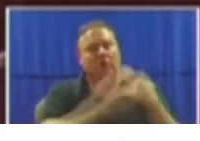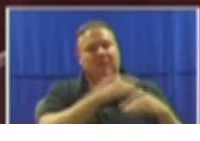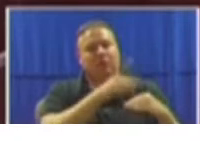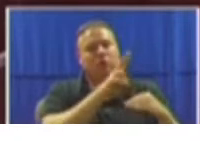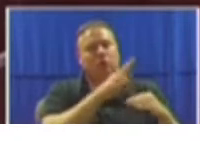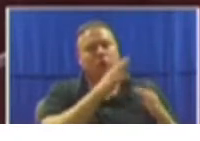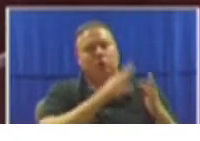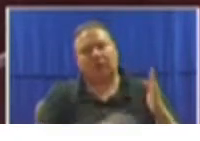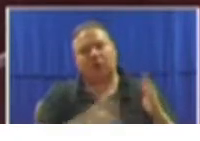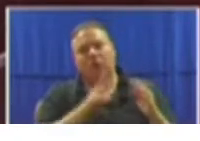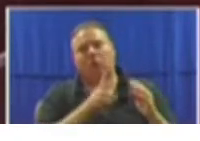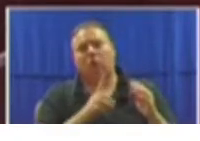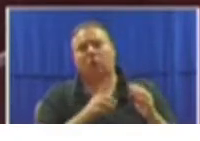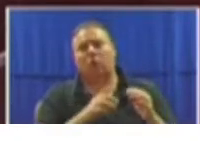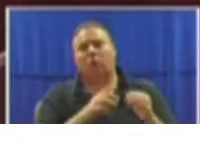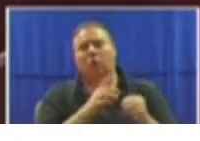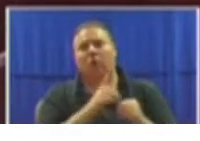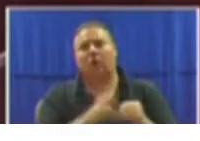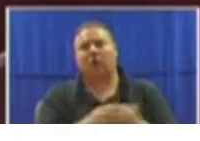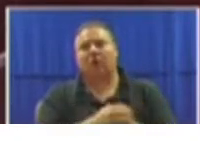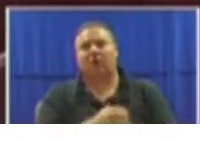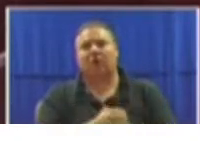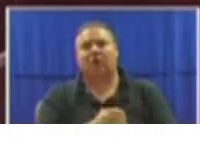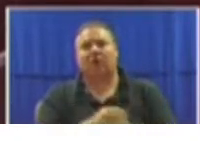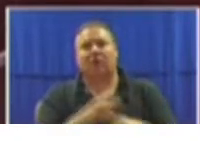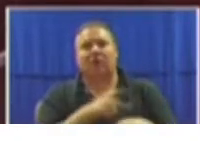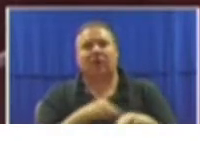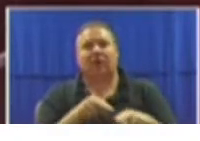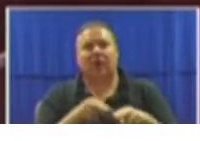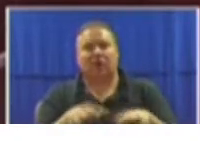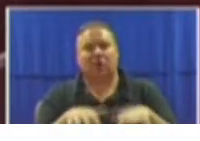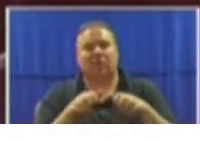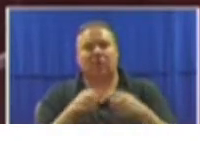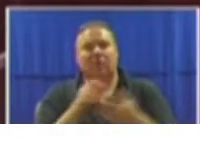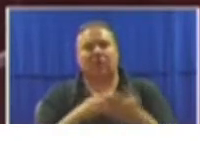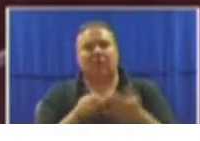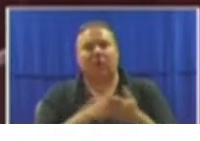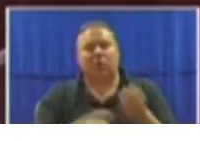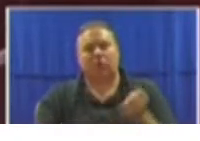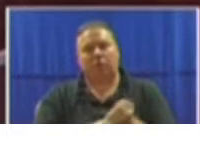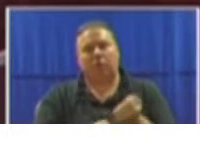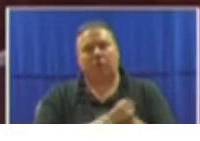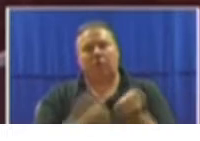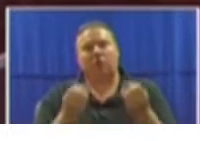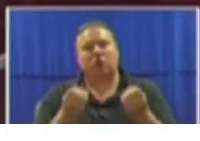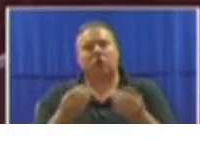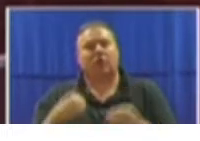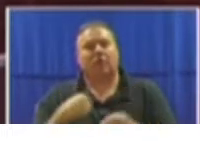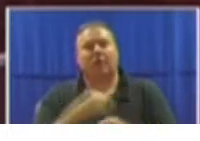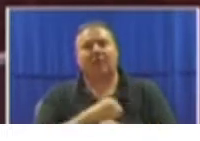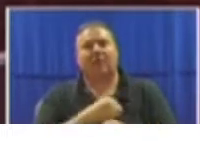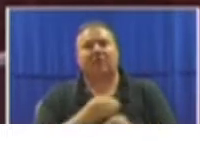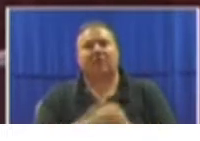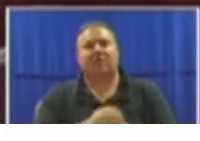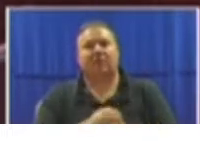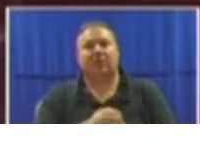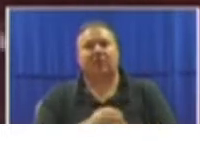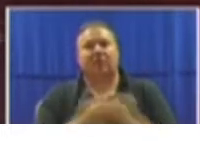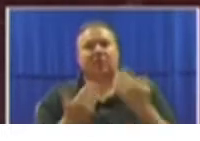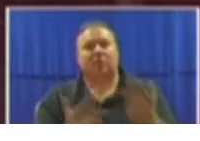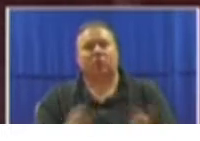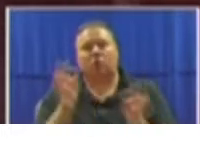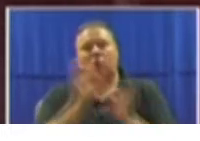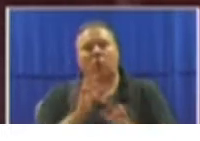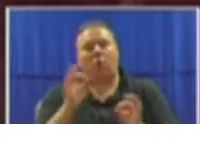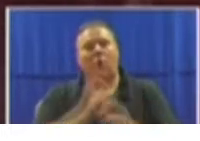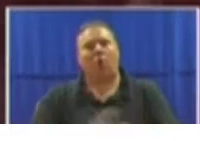that if the National Assembly, by vote supported by the majority of its members, passes a motion of no